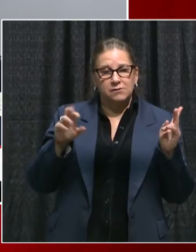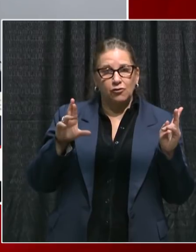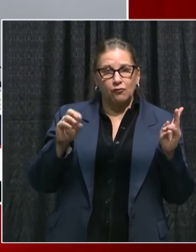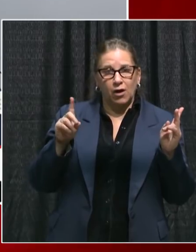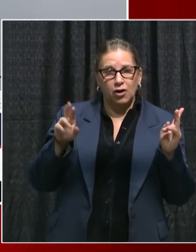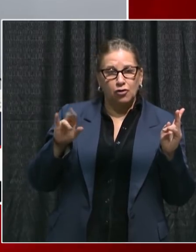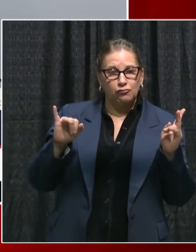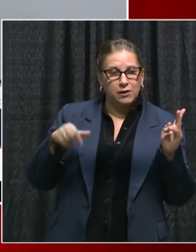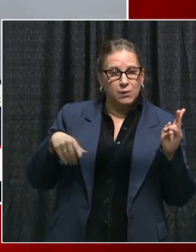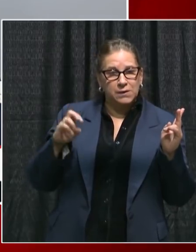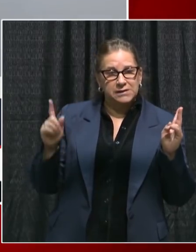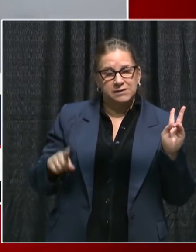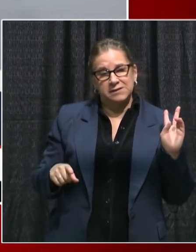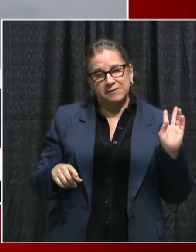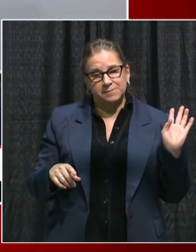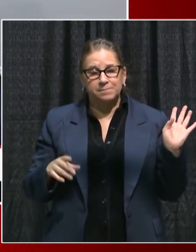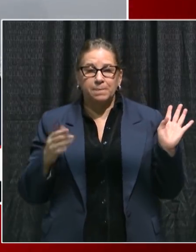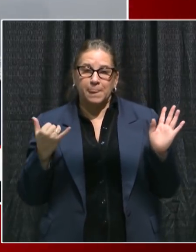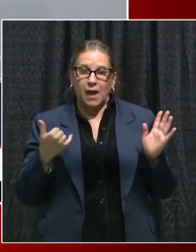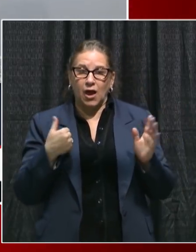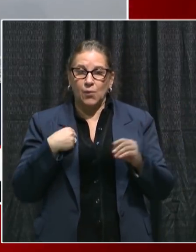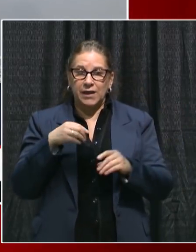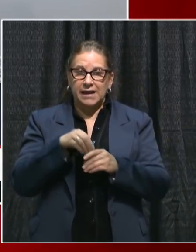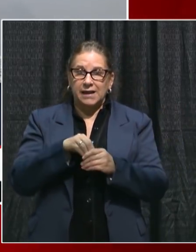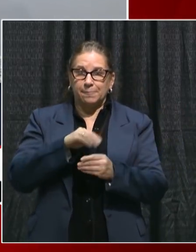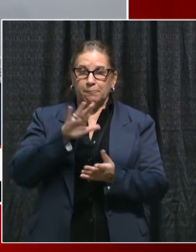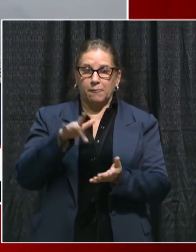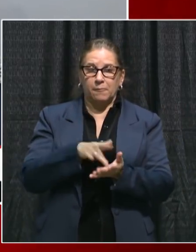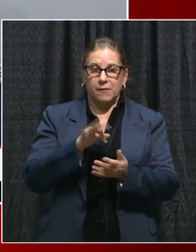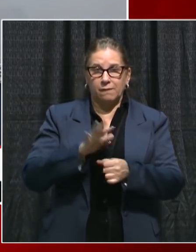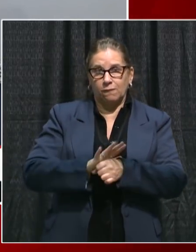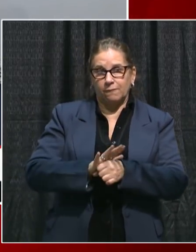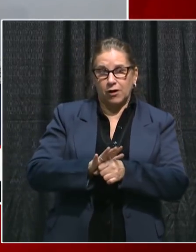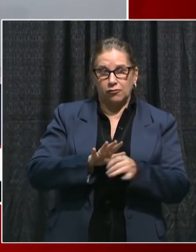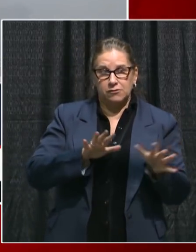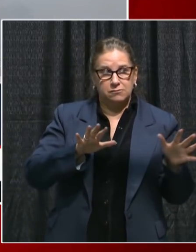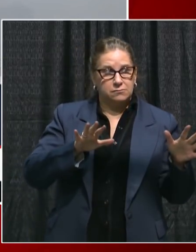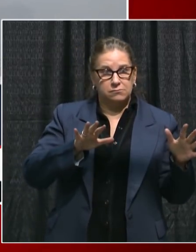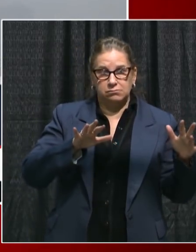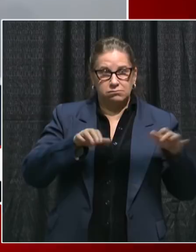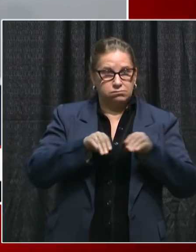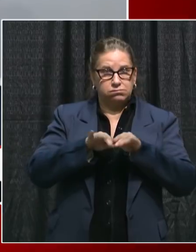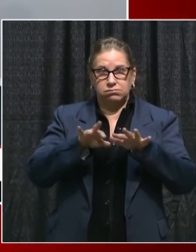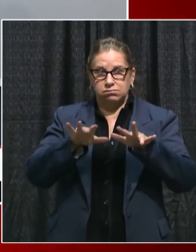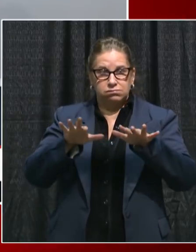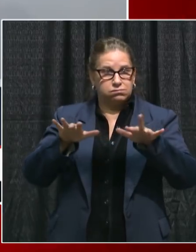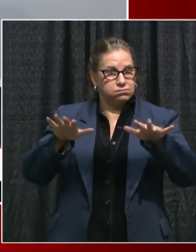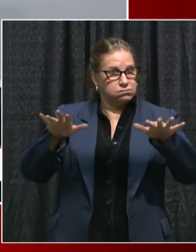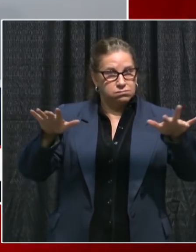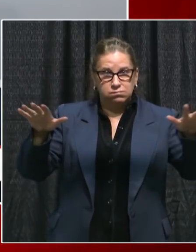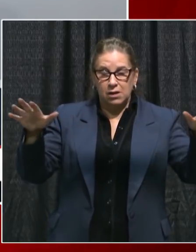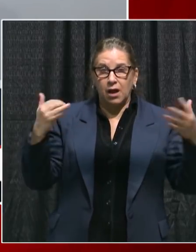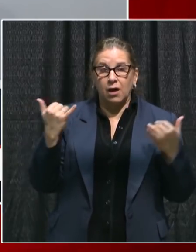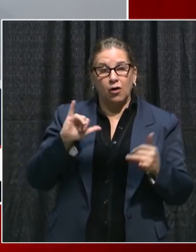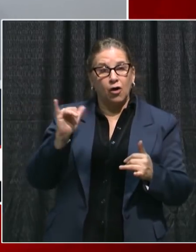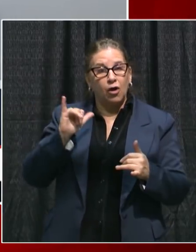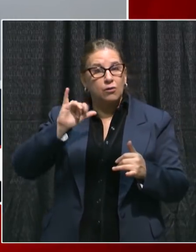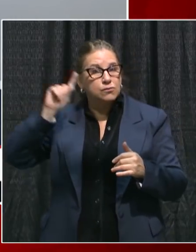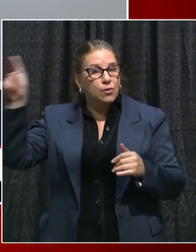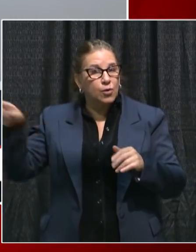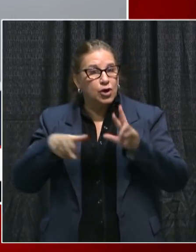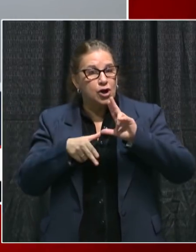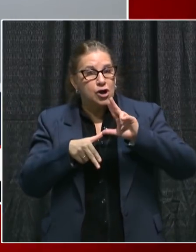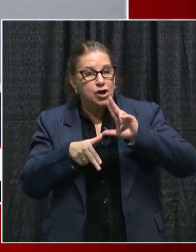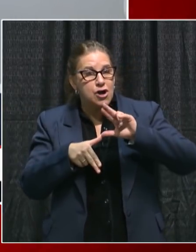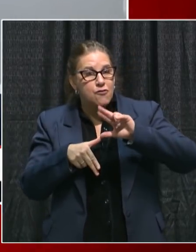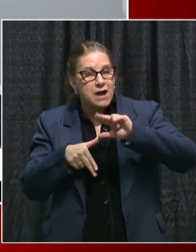we're also starting the hurricane season. And God forbid a hurricane comes to this area, but can the District of Columbia